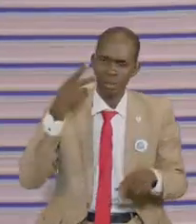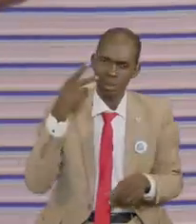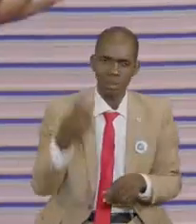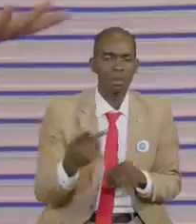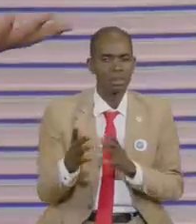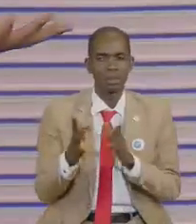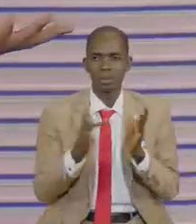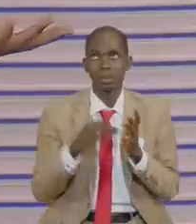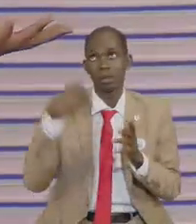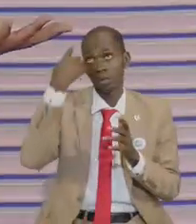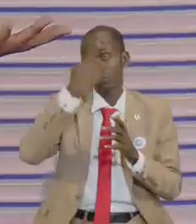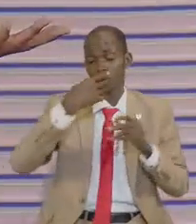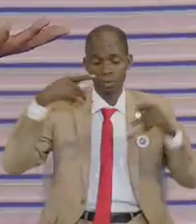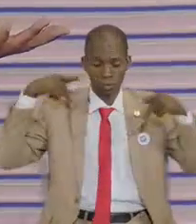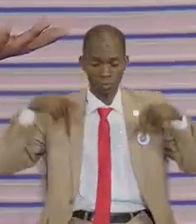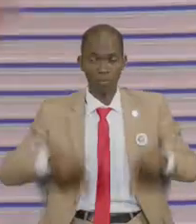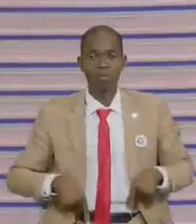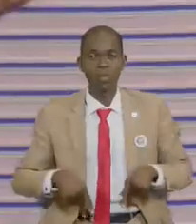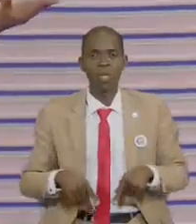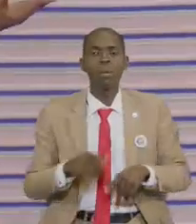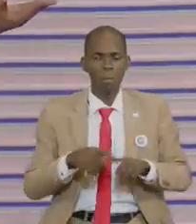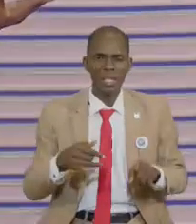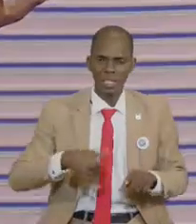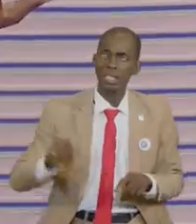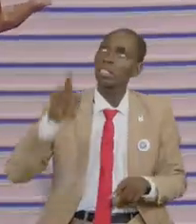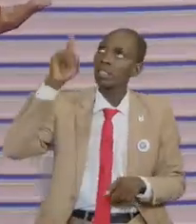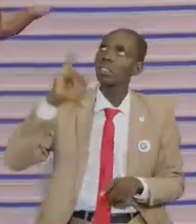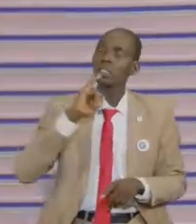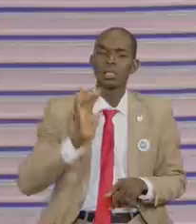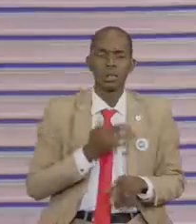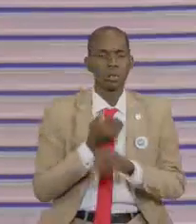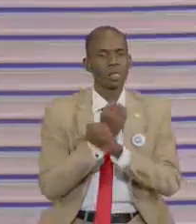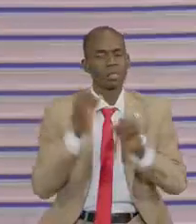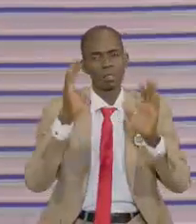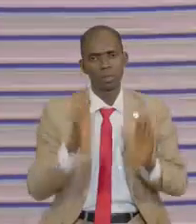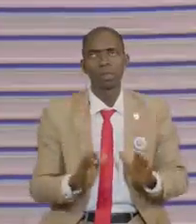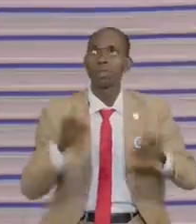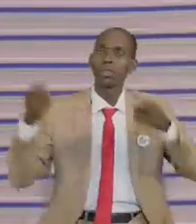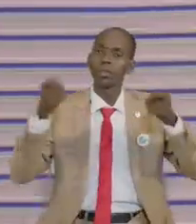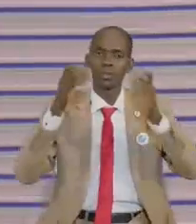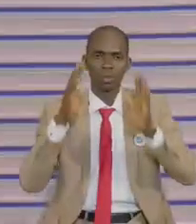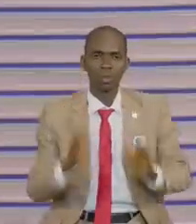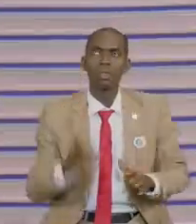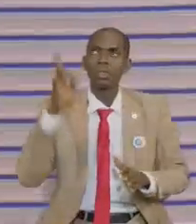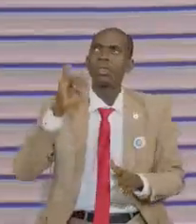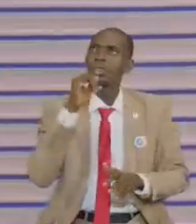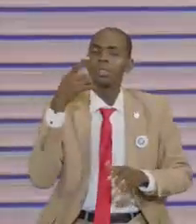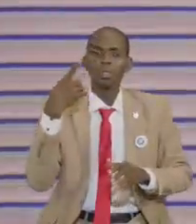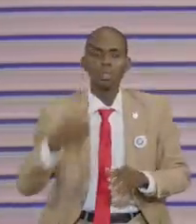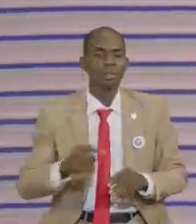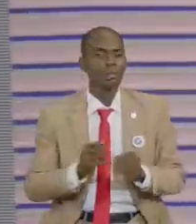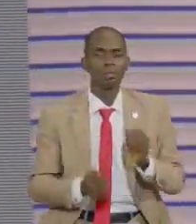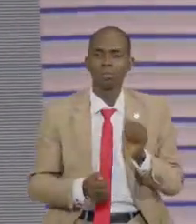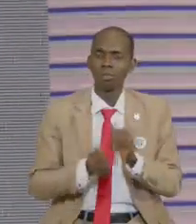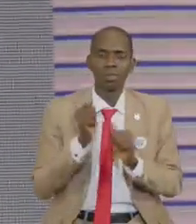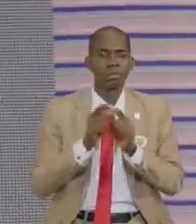And yet he is a savior. He is a sovereign. He is the supreme one. And